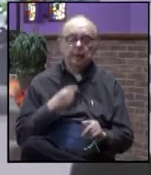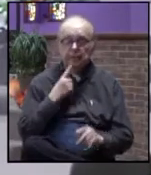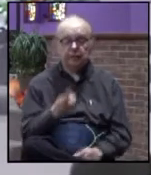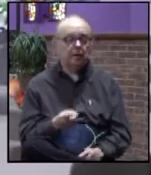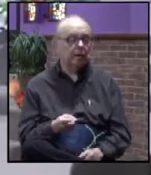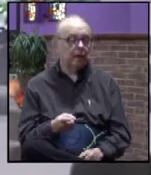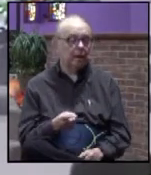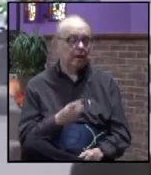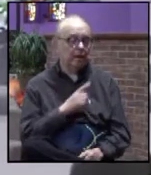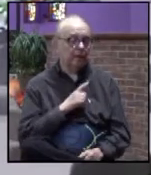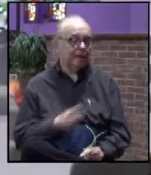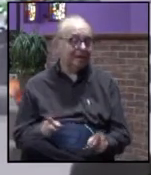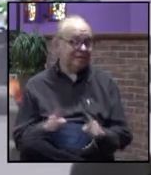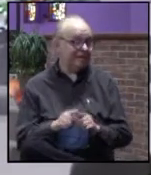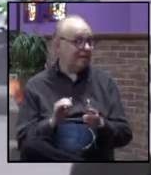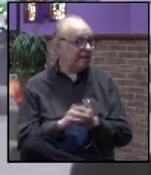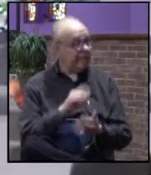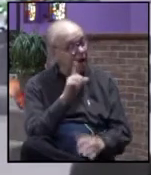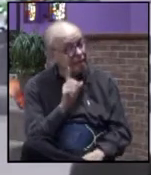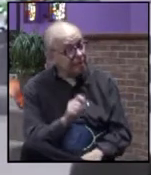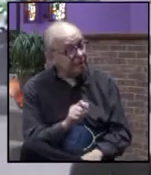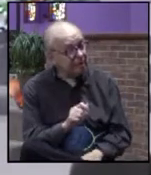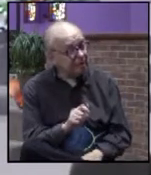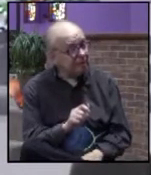Christ is like that? You know,